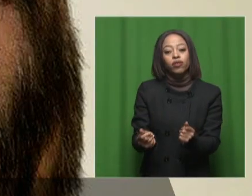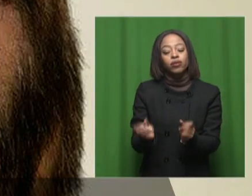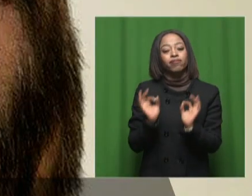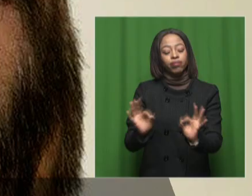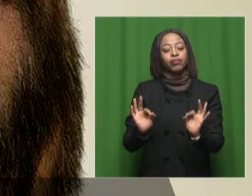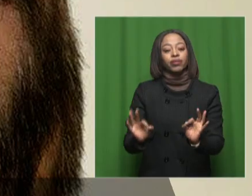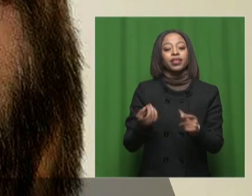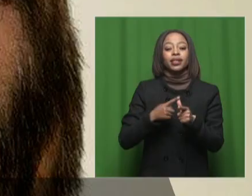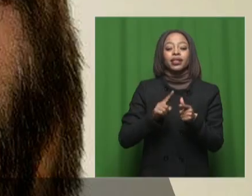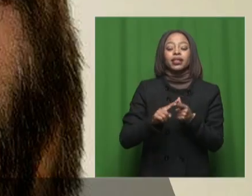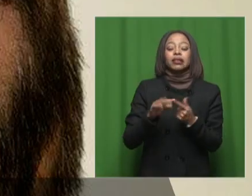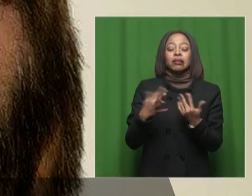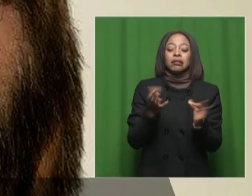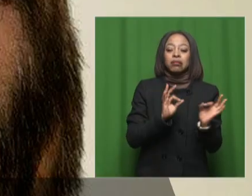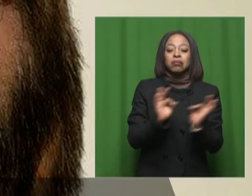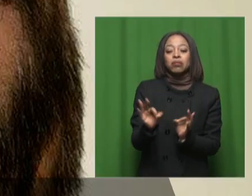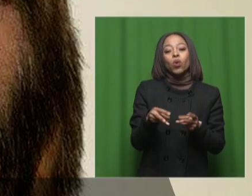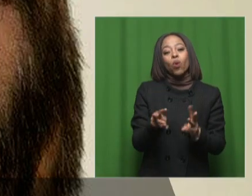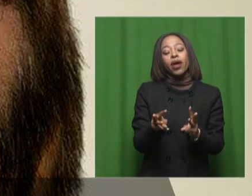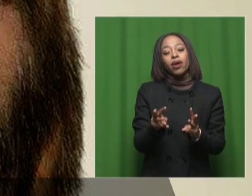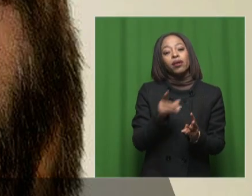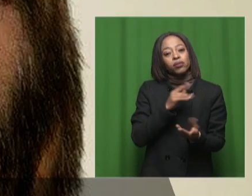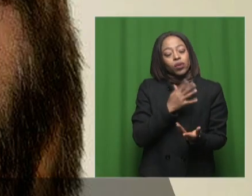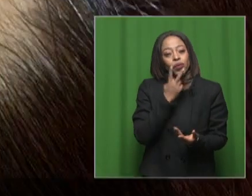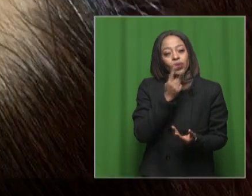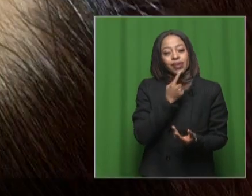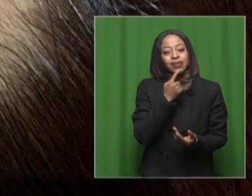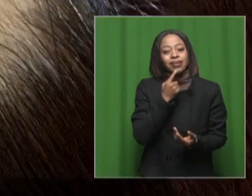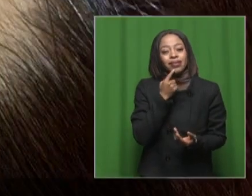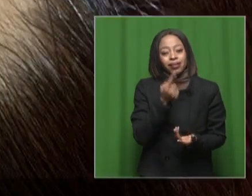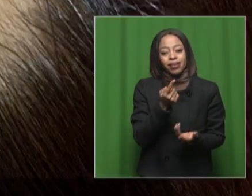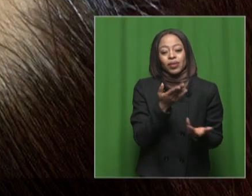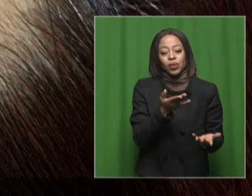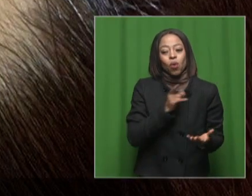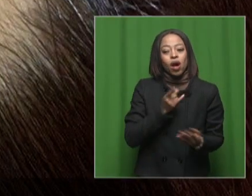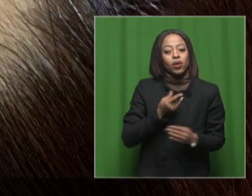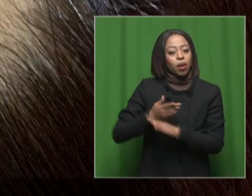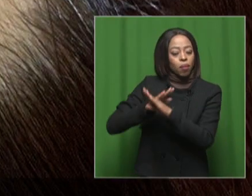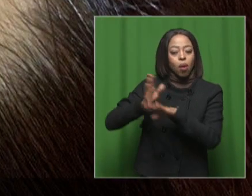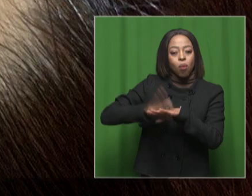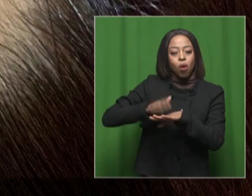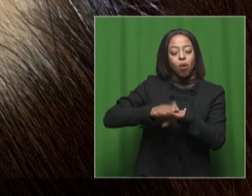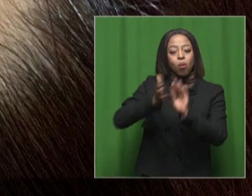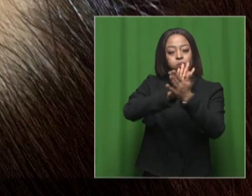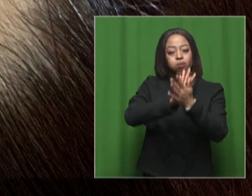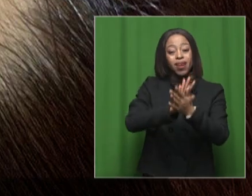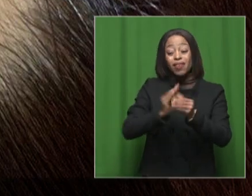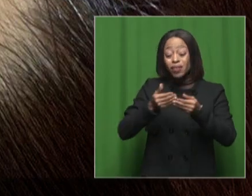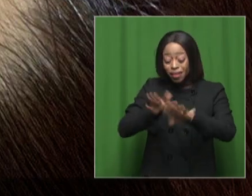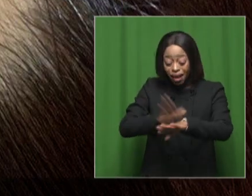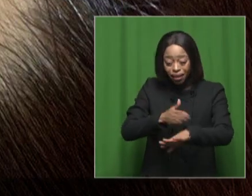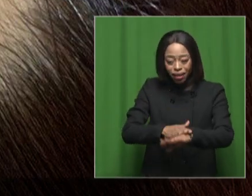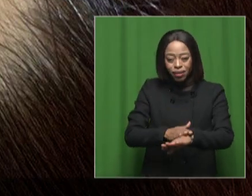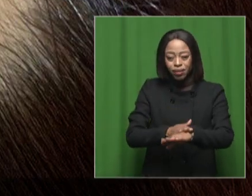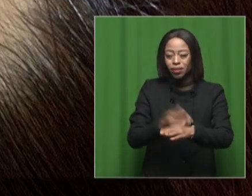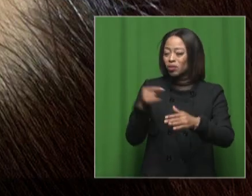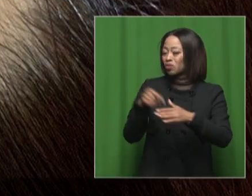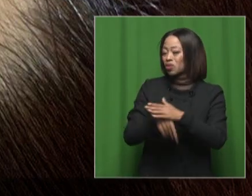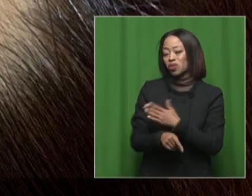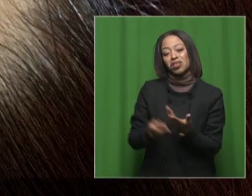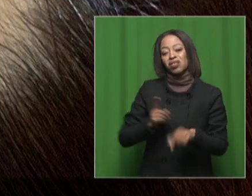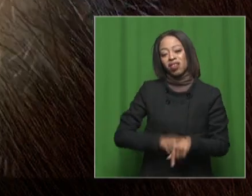and strike appropriately. And that's what you say, so that you can prevent further hair loss. Because once you start late, you've lost the boat and the